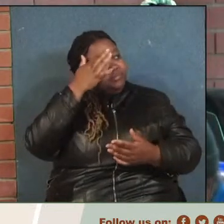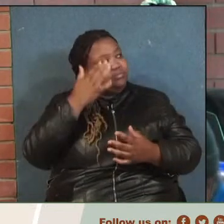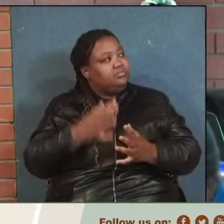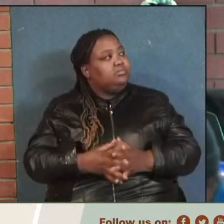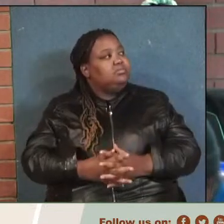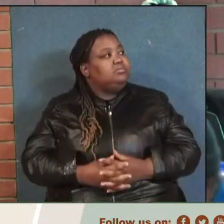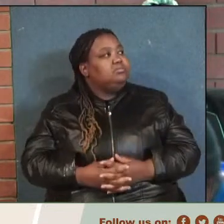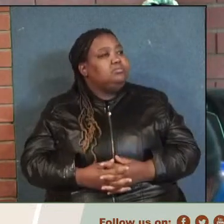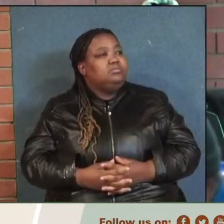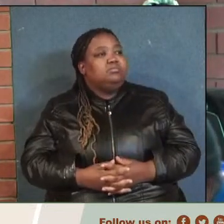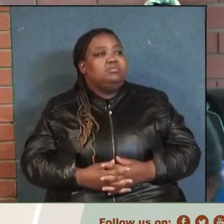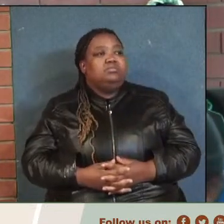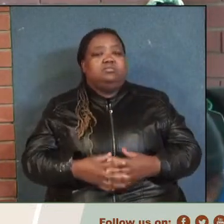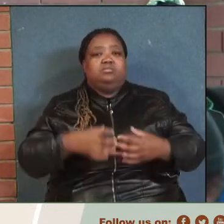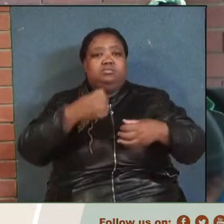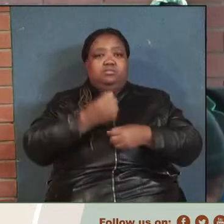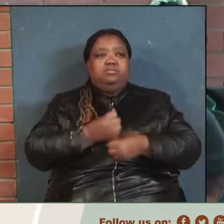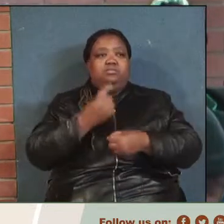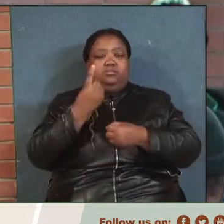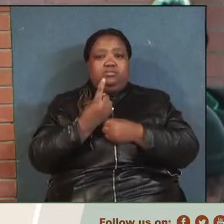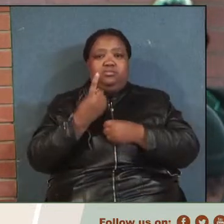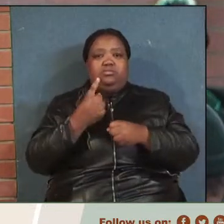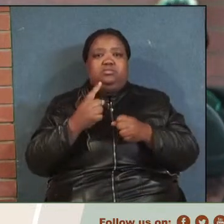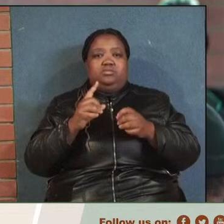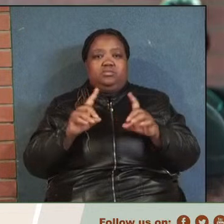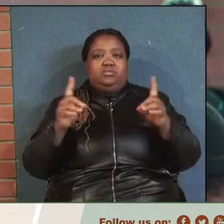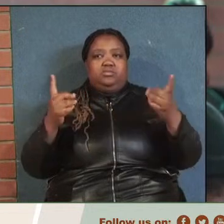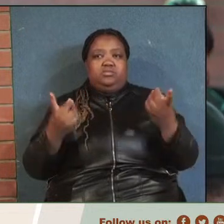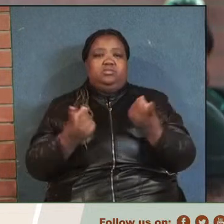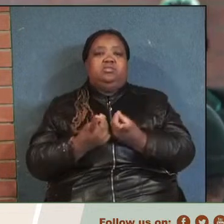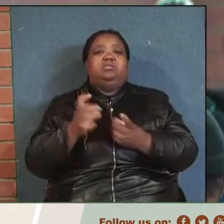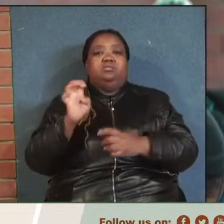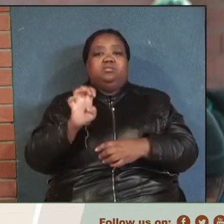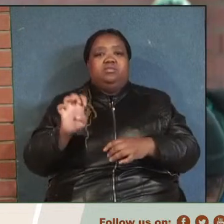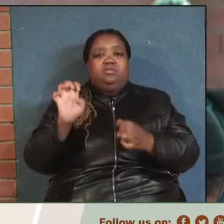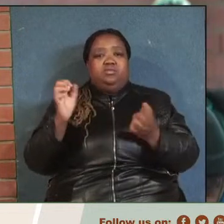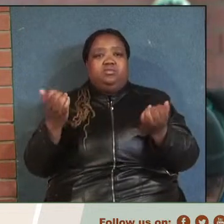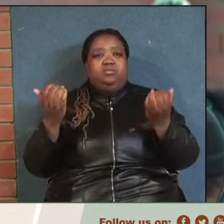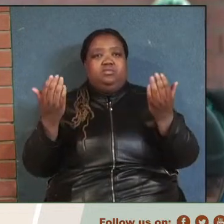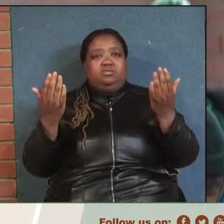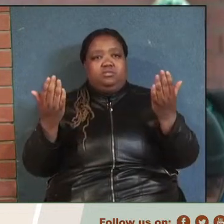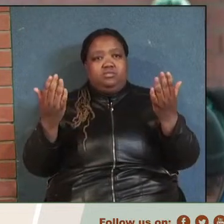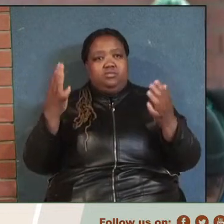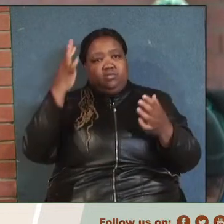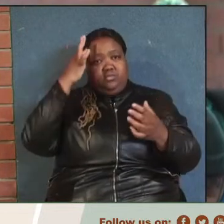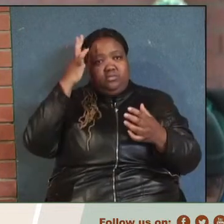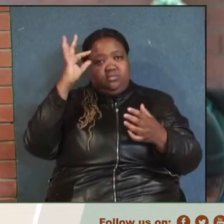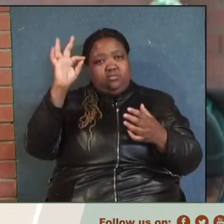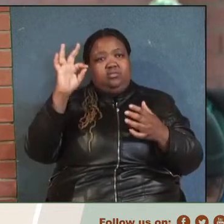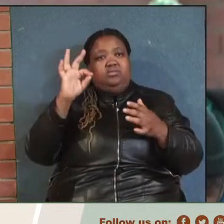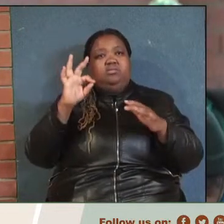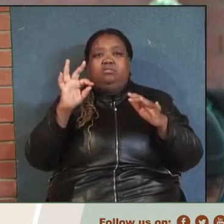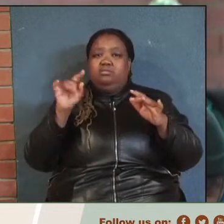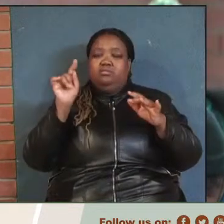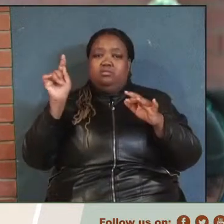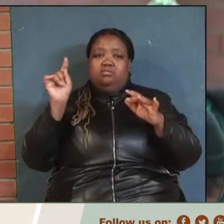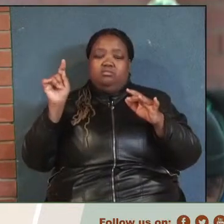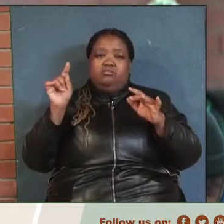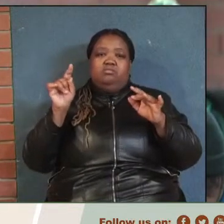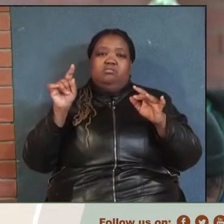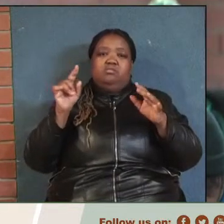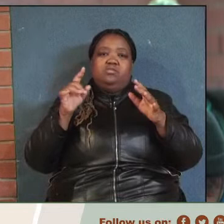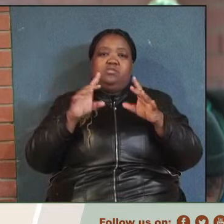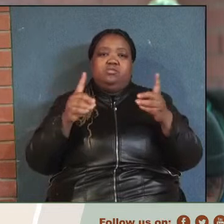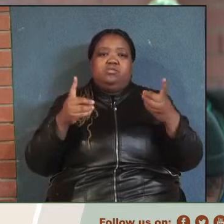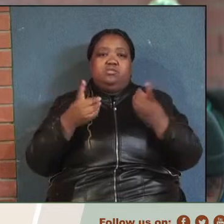The people of Gauteng Department of E-Service and the Gauteng Department of Education, they need to digitalize services, then I guess